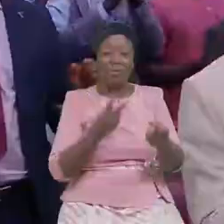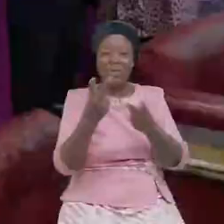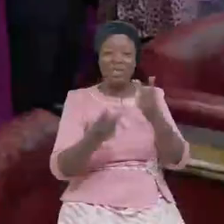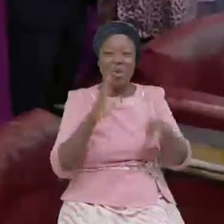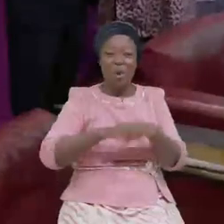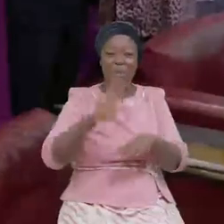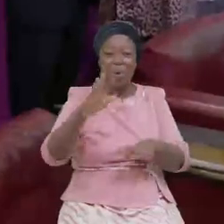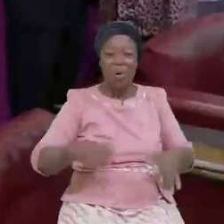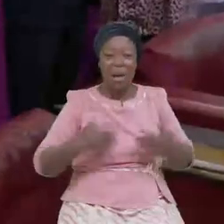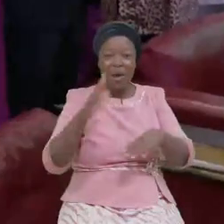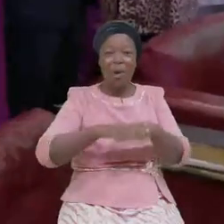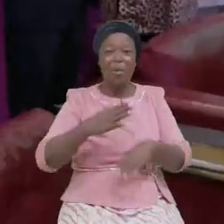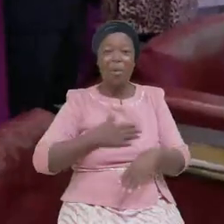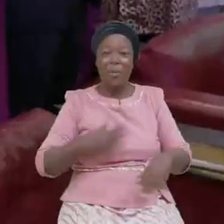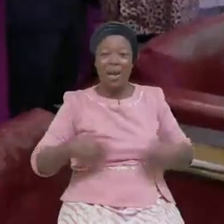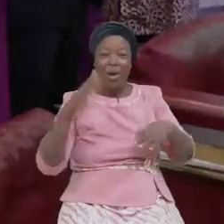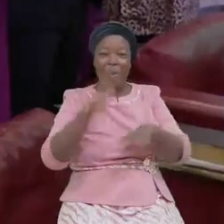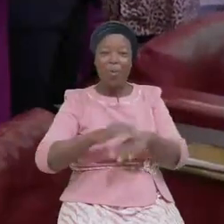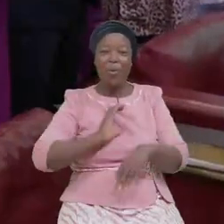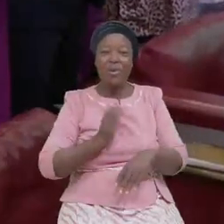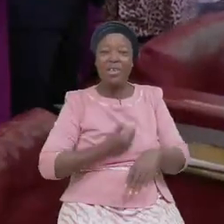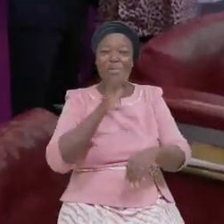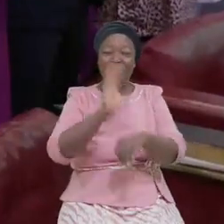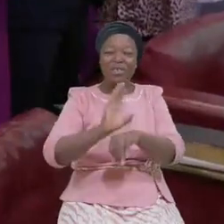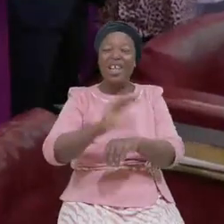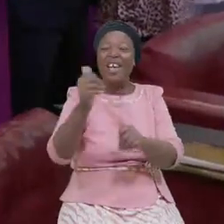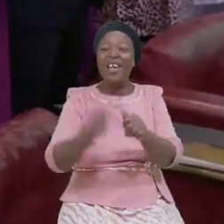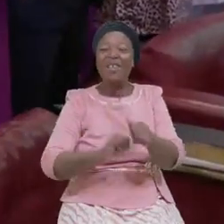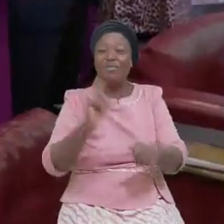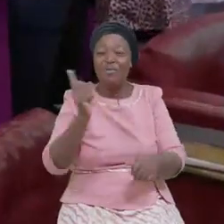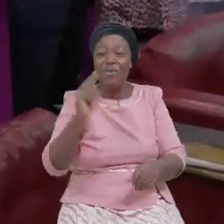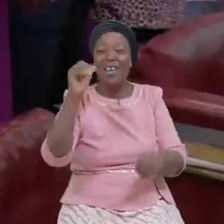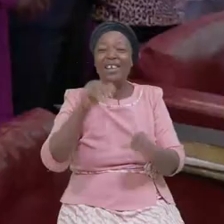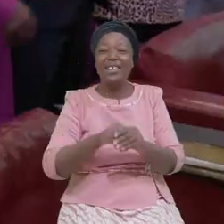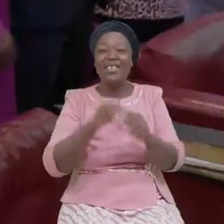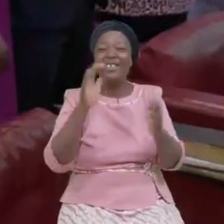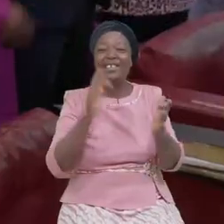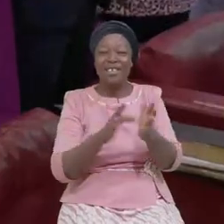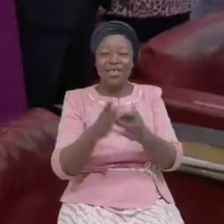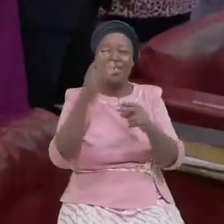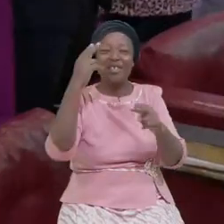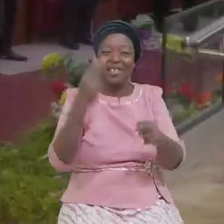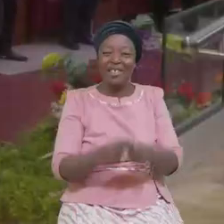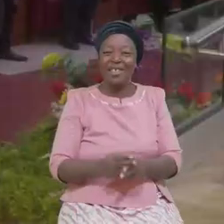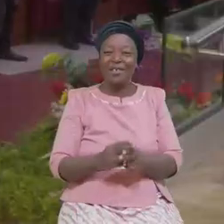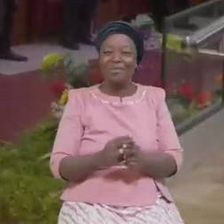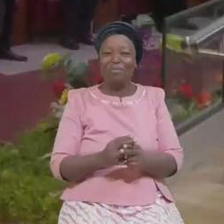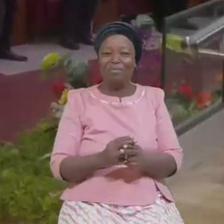life, upon our church, everywhere, in Jesus' name.